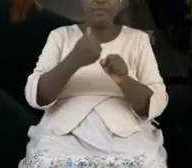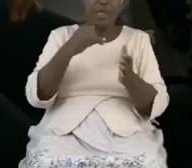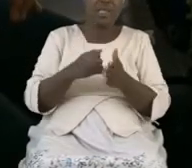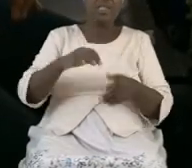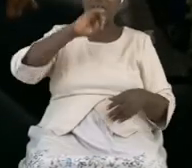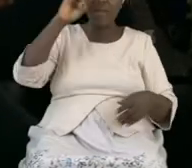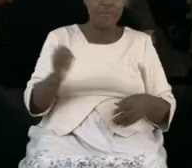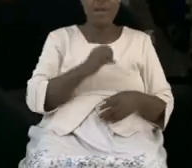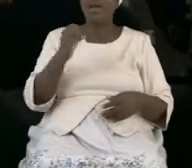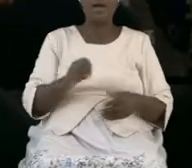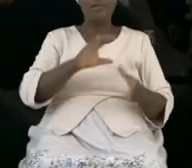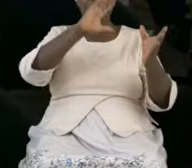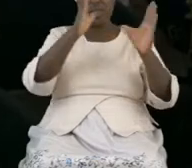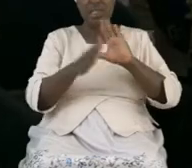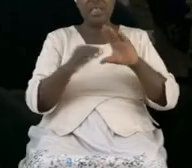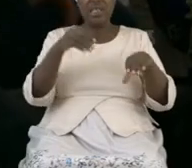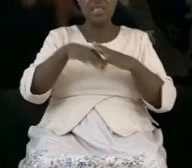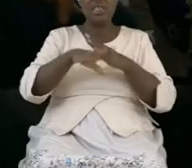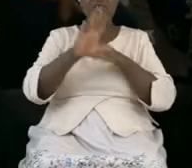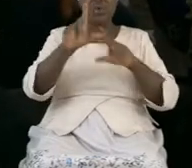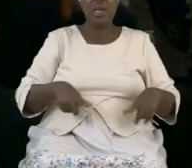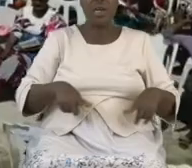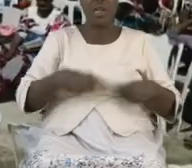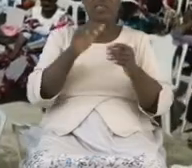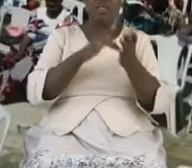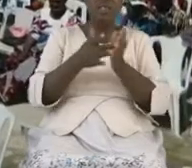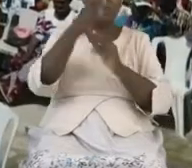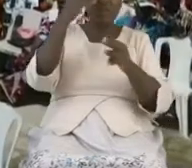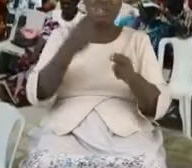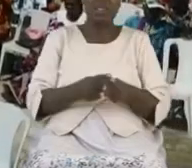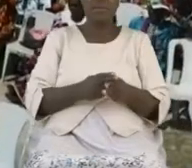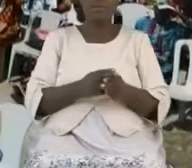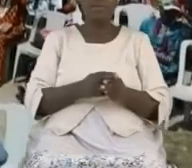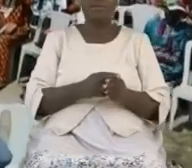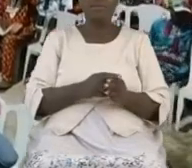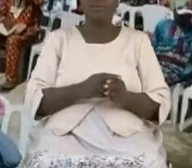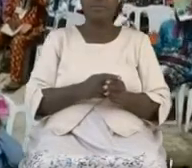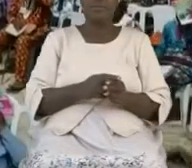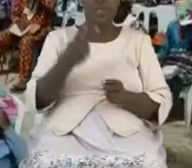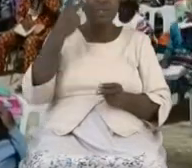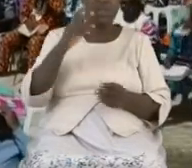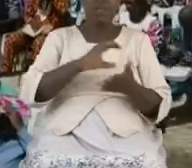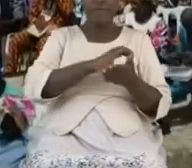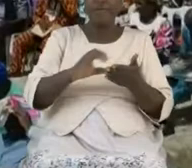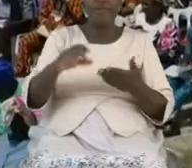in your life in Jesus' name. Look at verse 18.